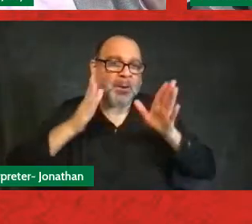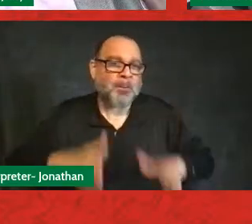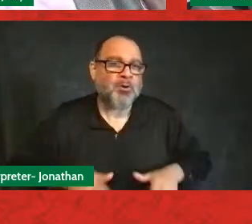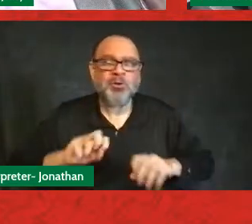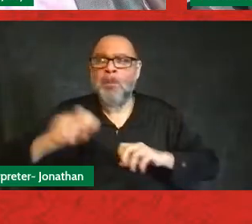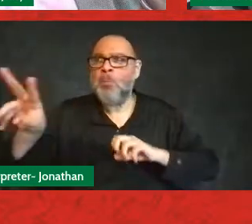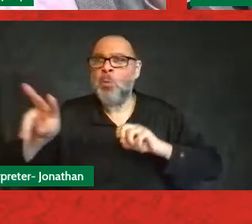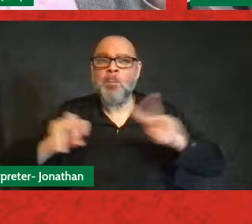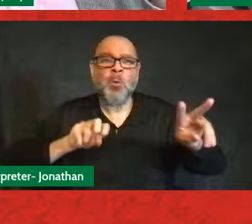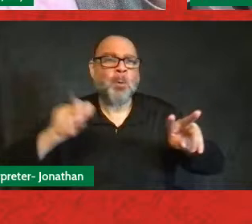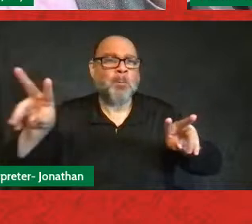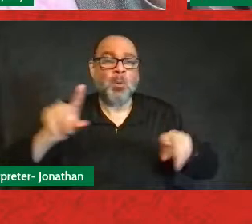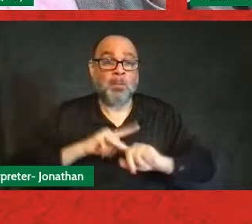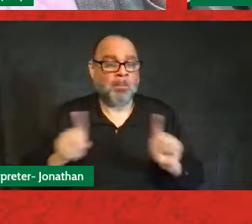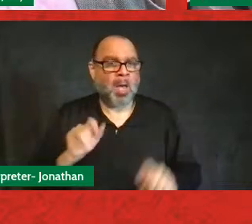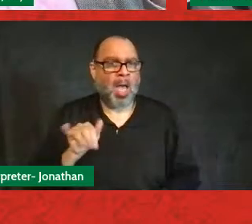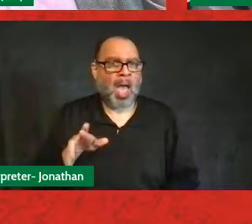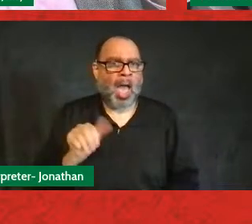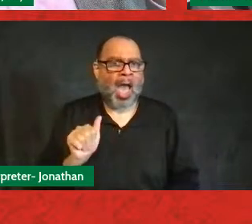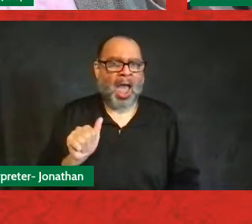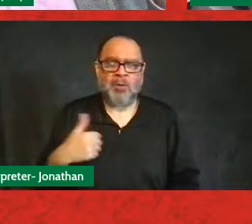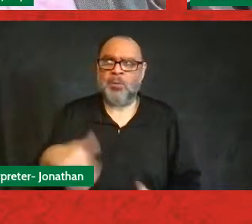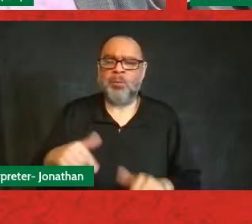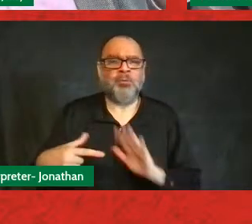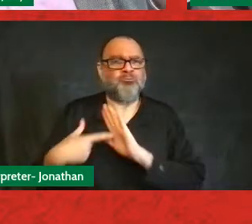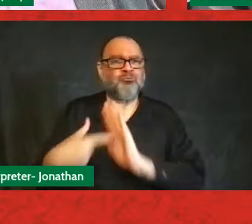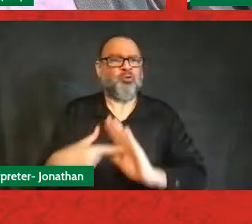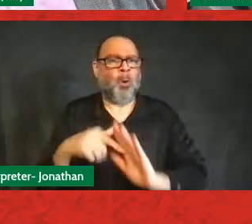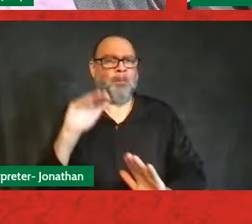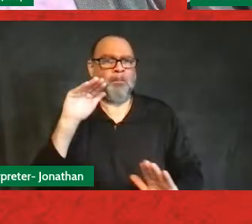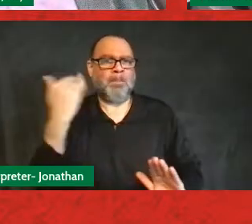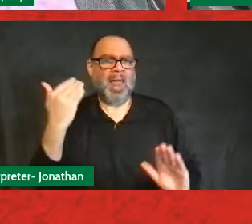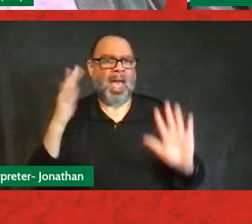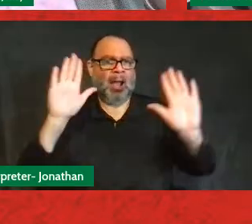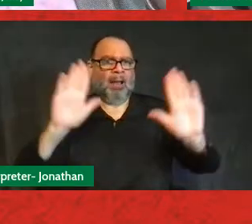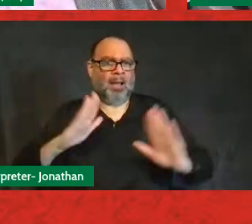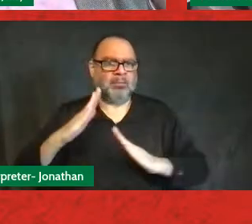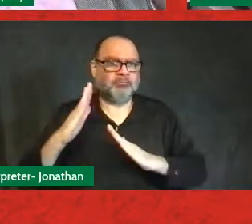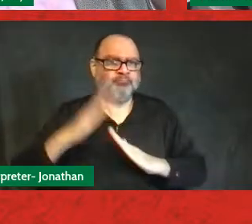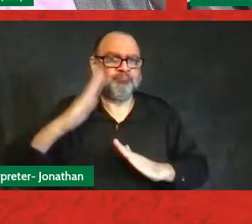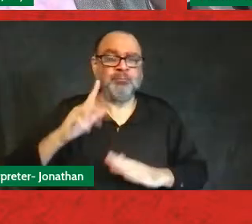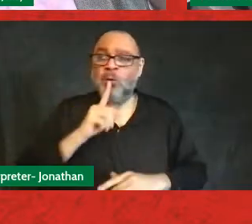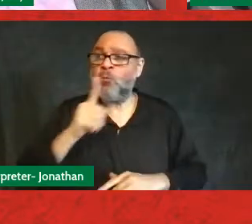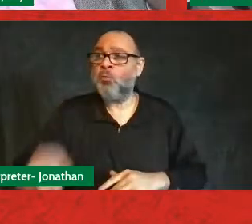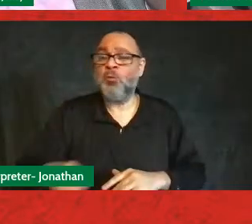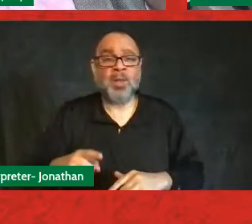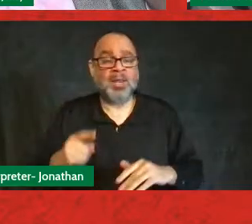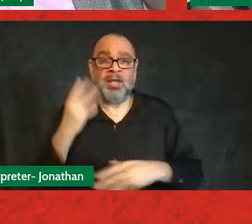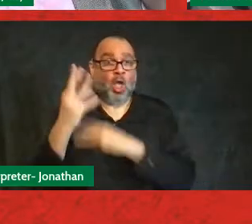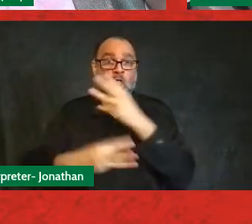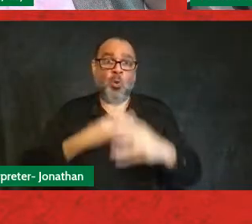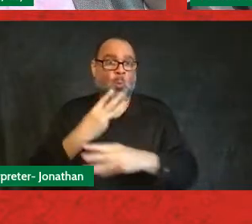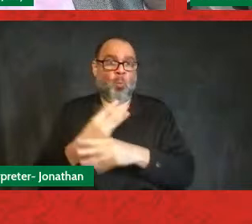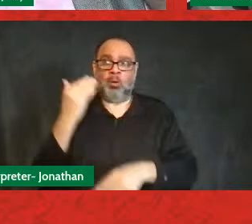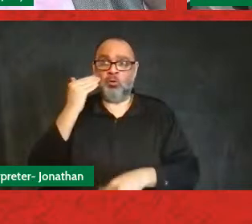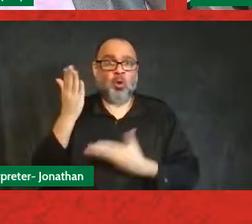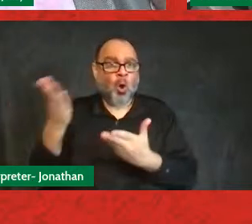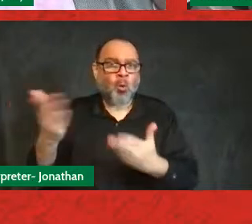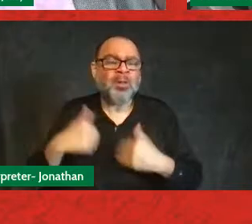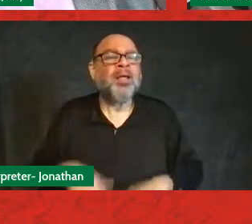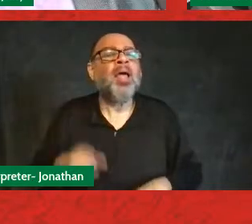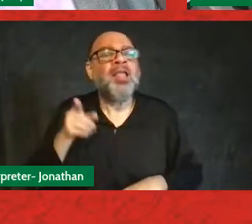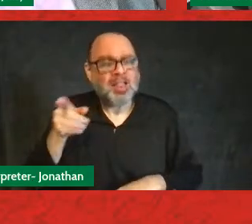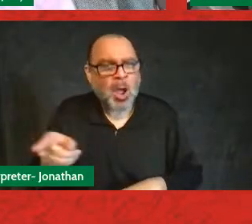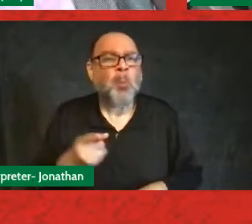But IRA, talk about Black excellence. I mean, he's celebrated all over the world. There was a wonderful play a few years ago here in New York at St. Anne's called